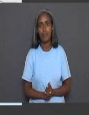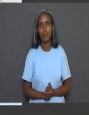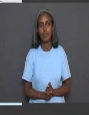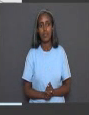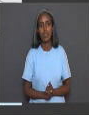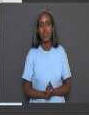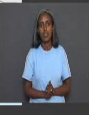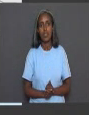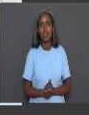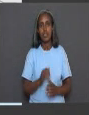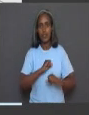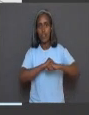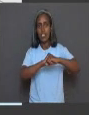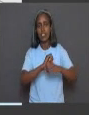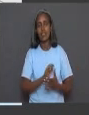defense,